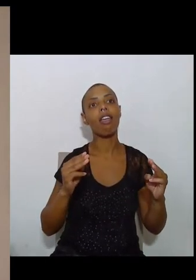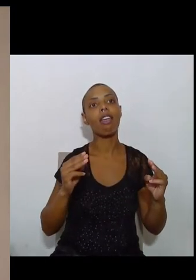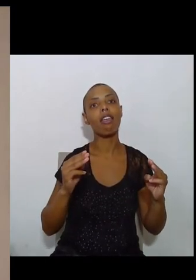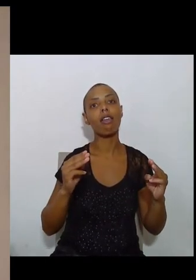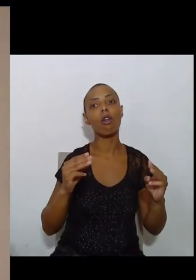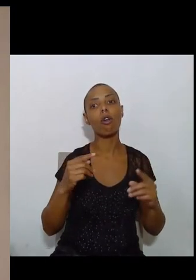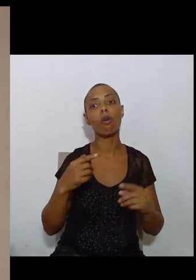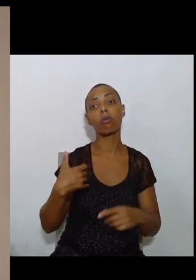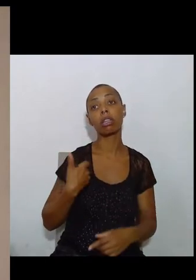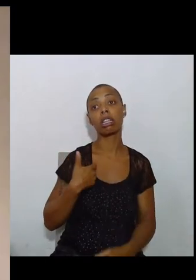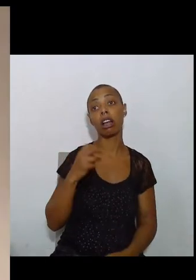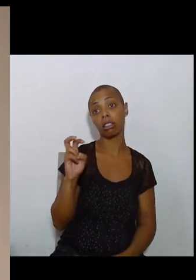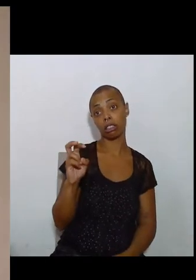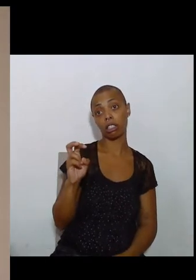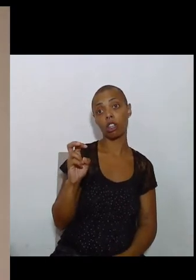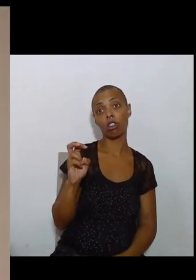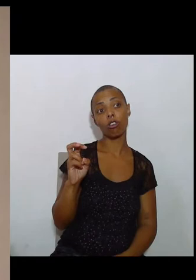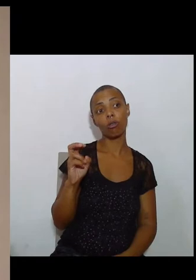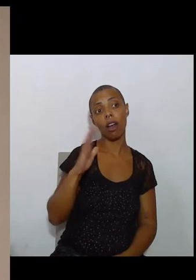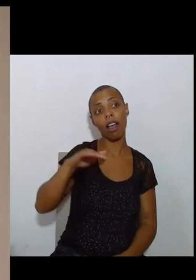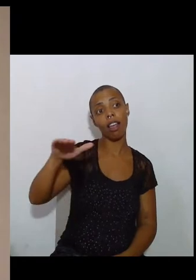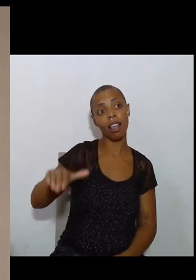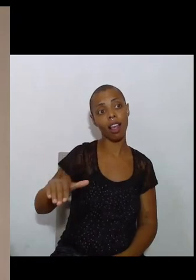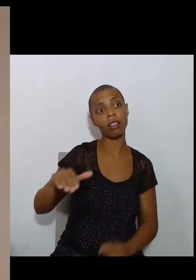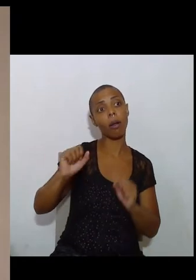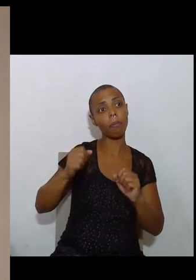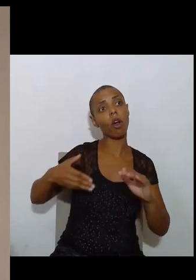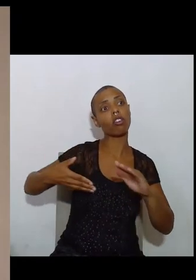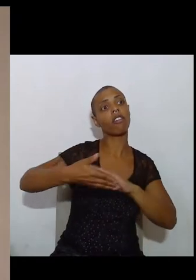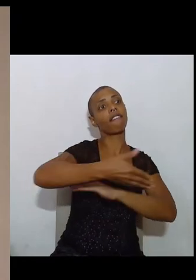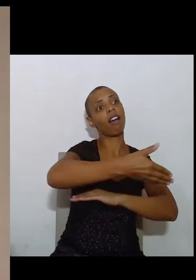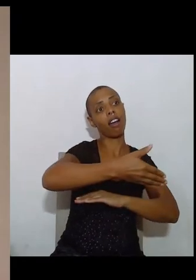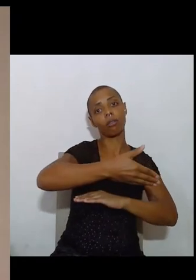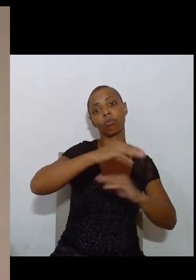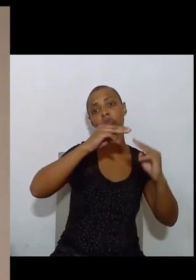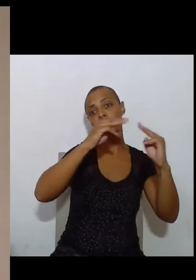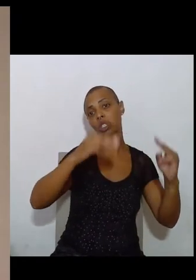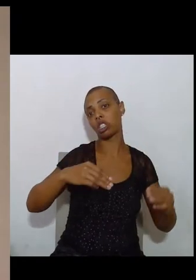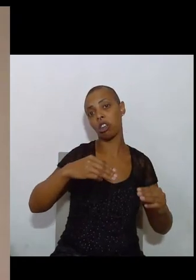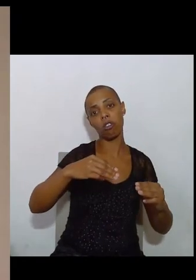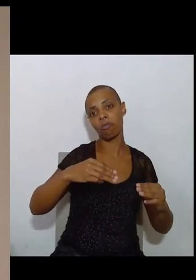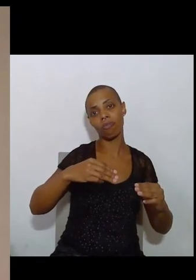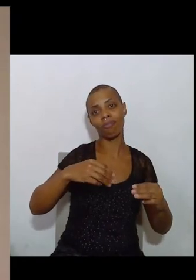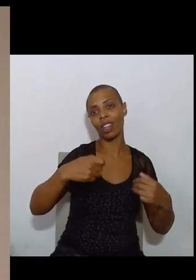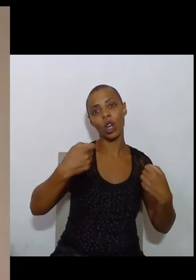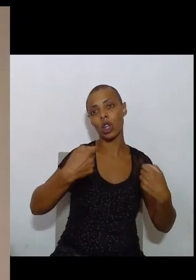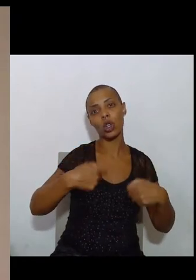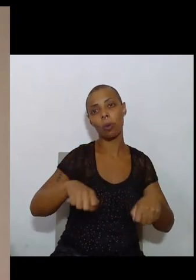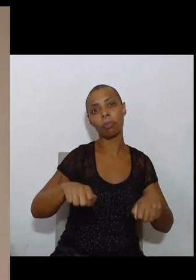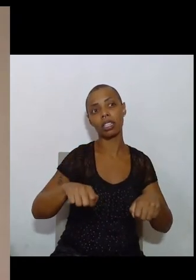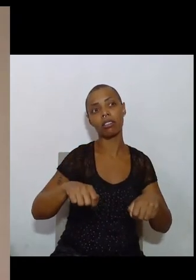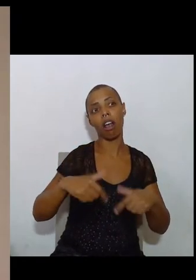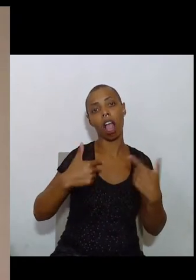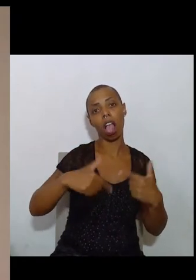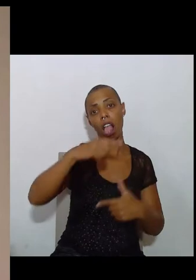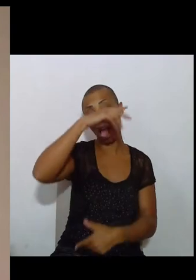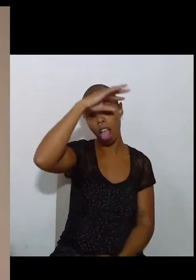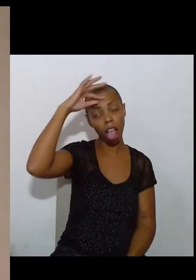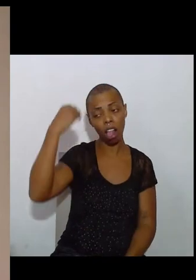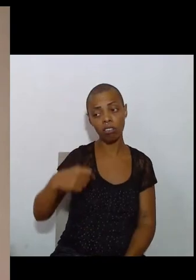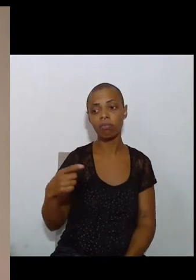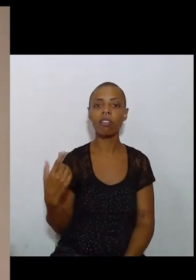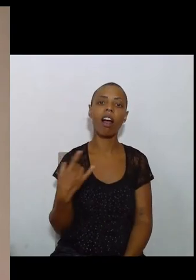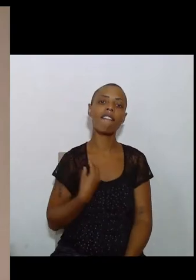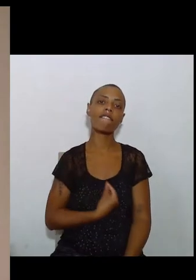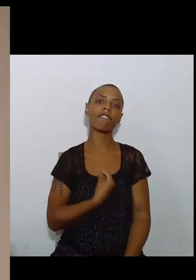access a museum when you are five years old and your parents will take you to the museum you know and you don't need